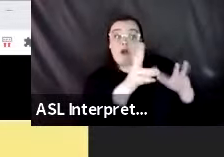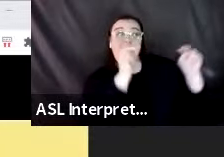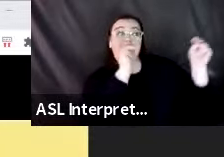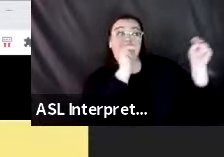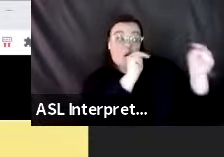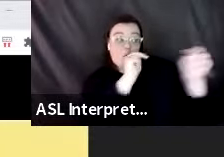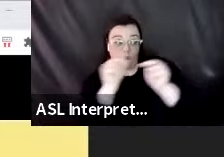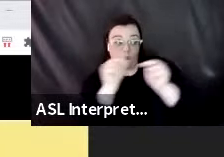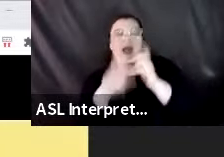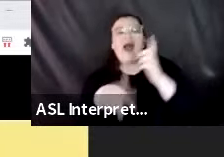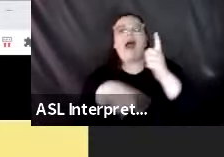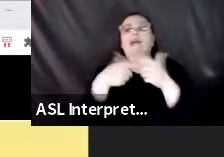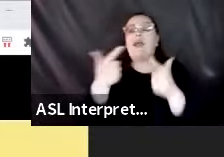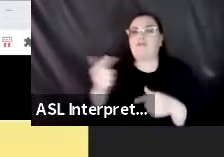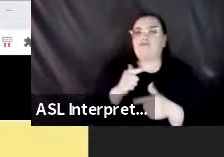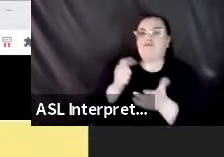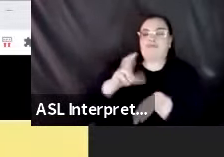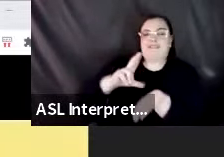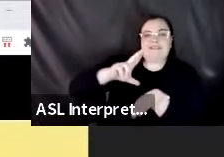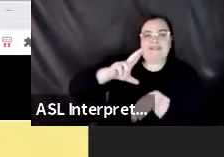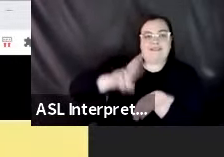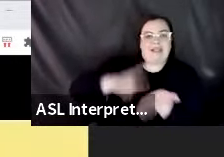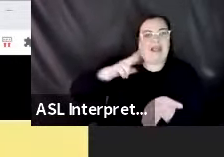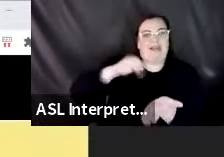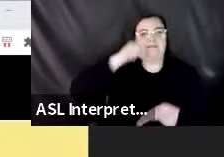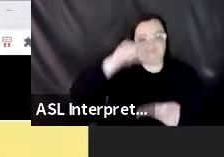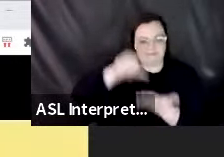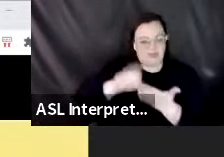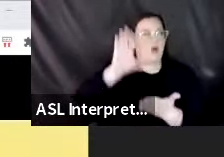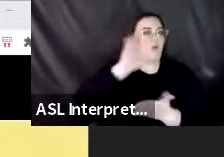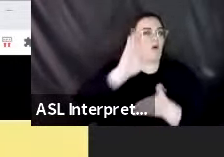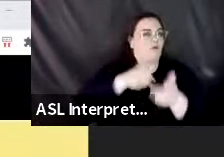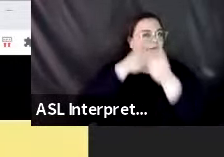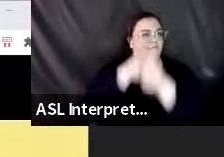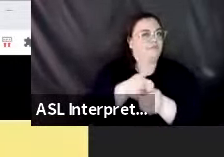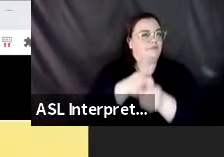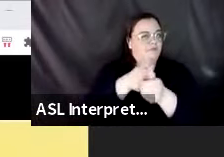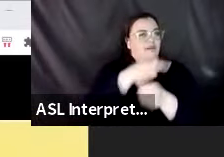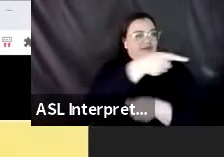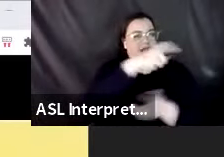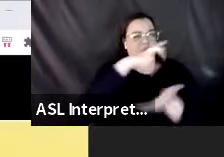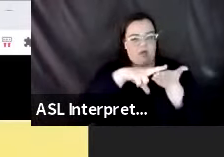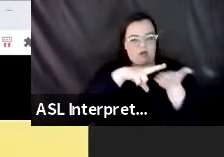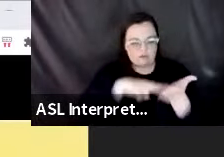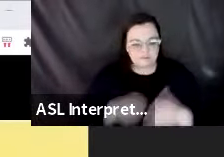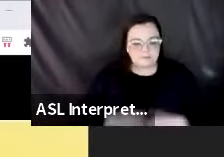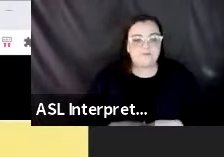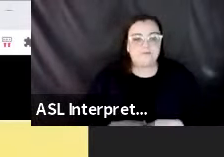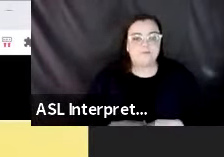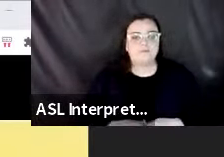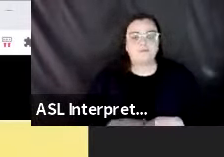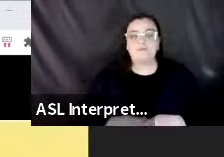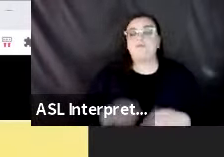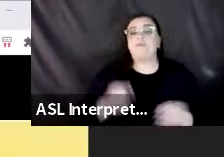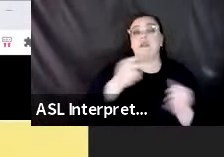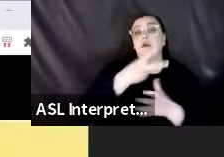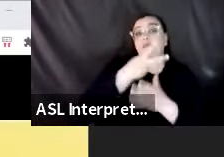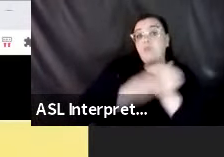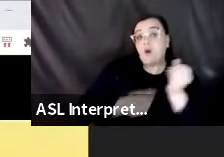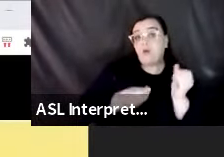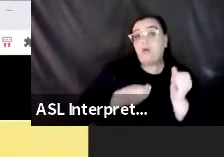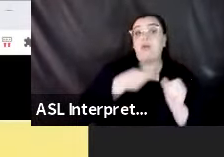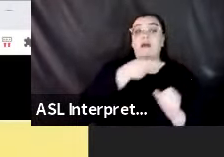they literally sign a letter of adherence to adhere to the contract. Both our direct signatories and